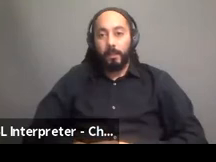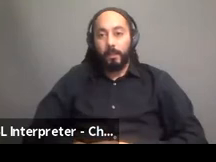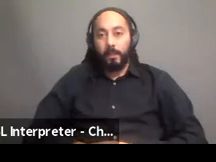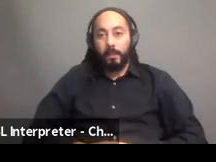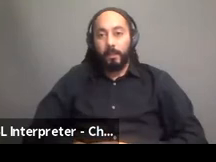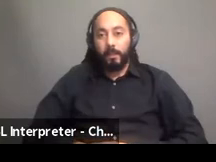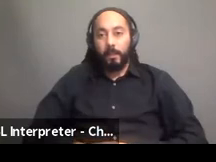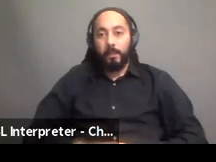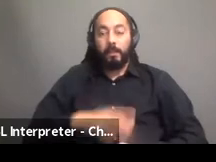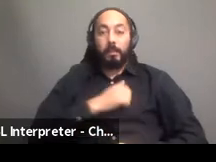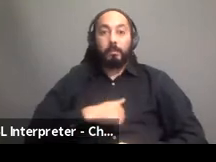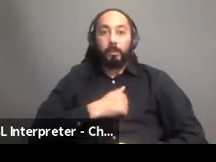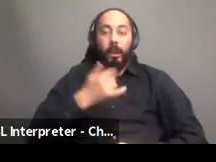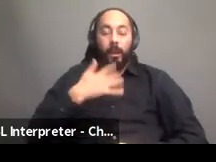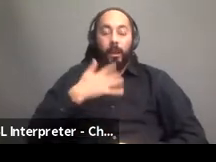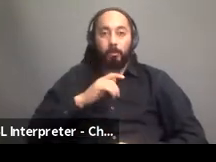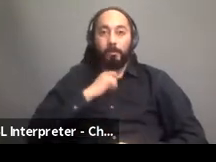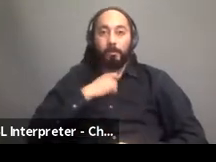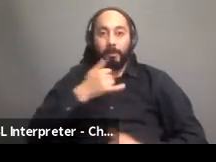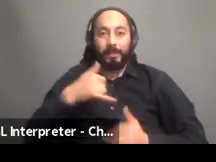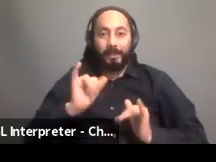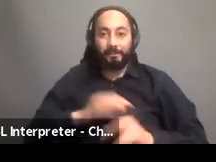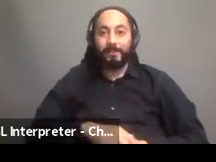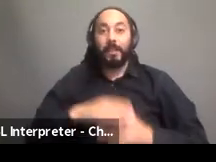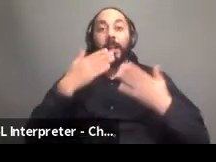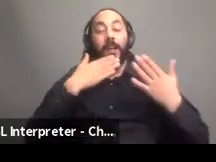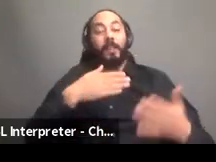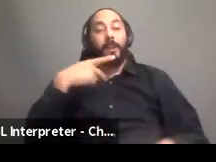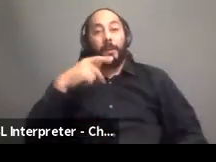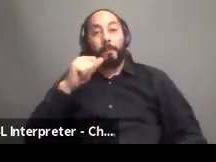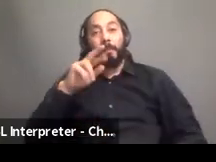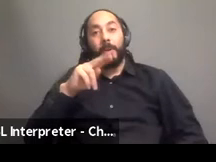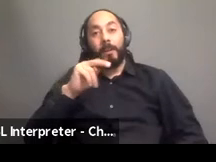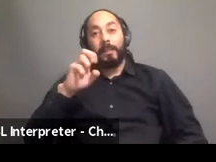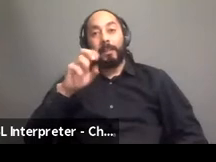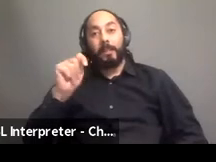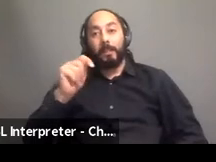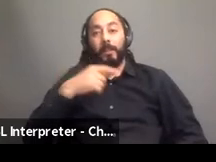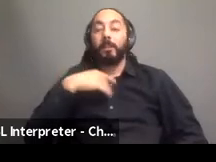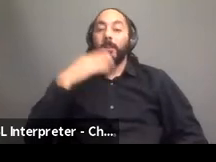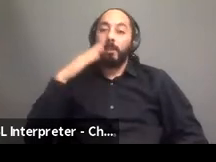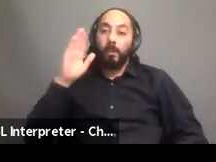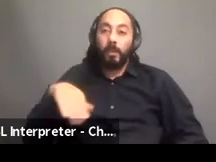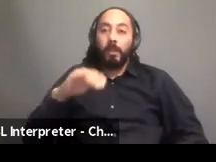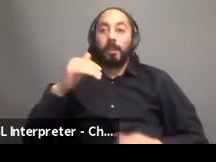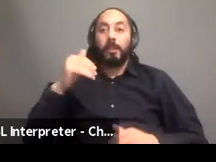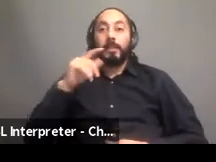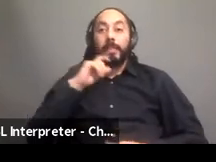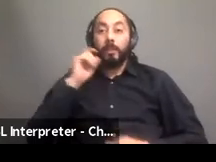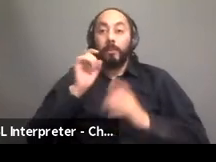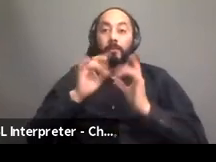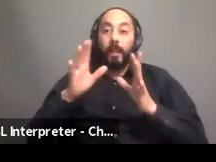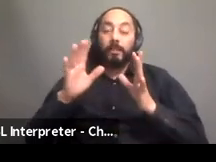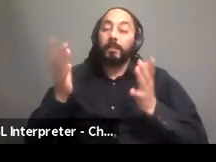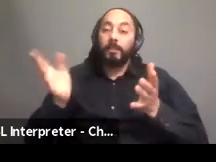My apologies, I was on mute. Thank you, Parneet. So we do acknowledge that acts of sexual violence are linked